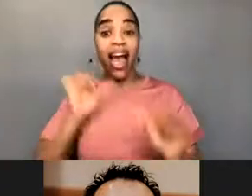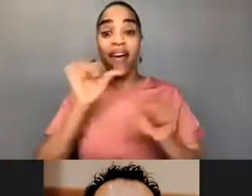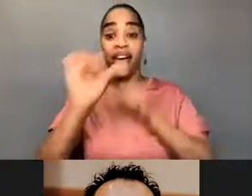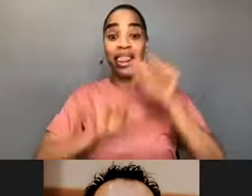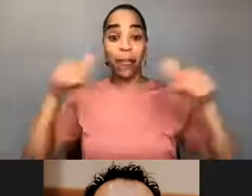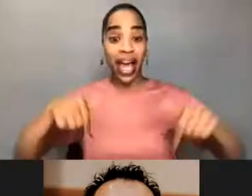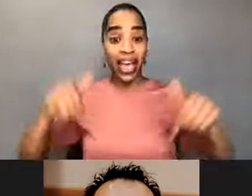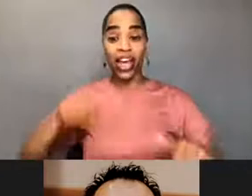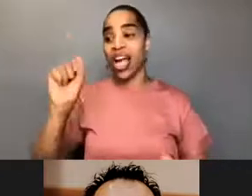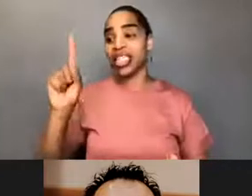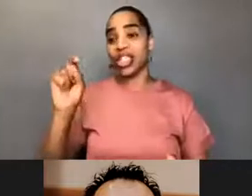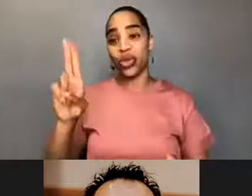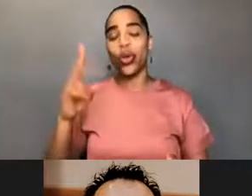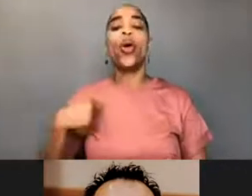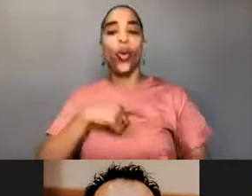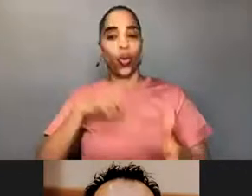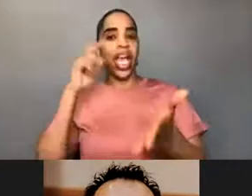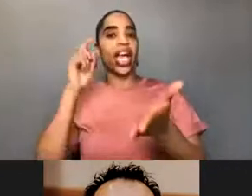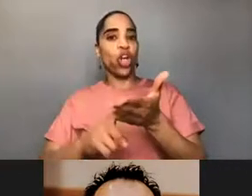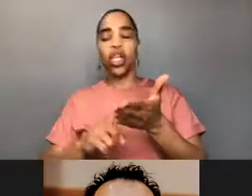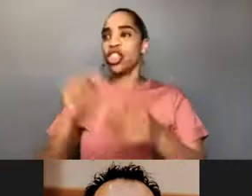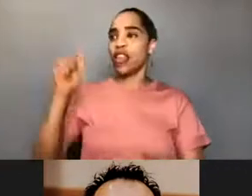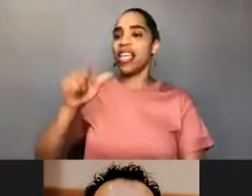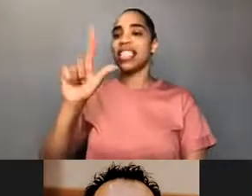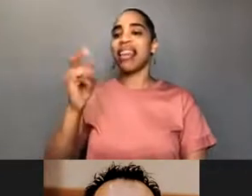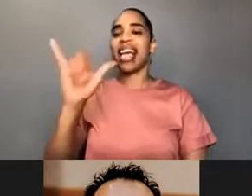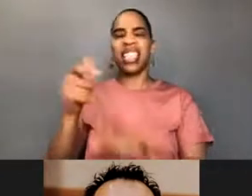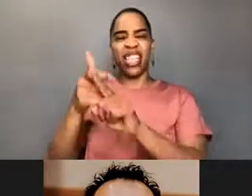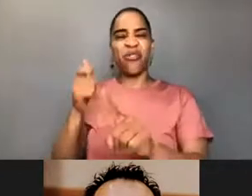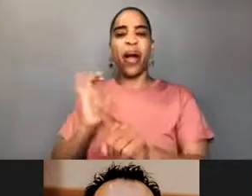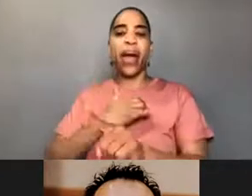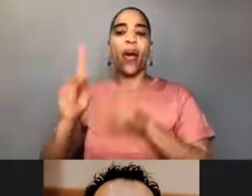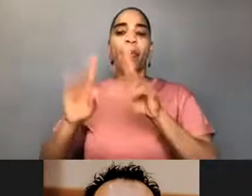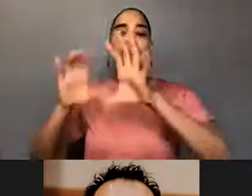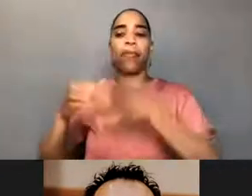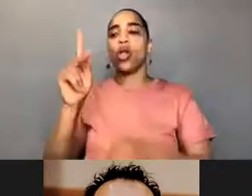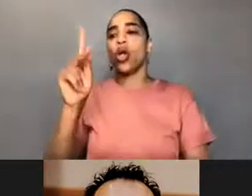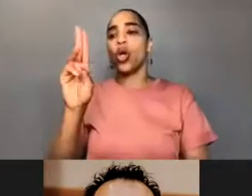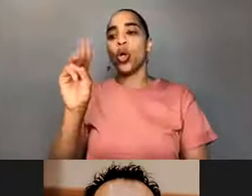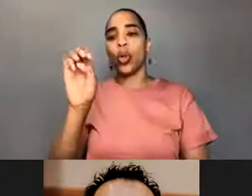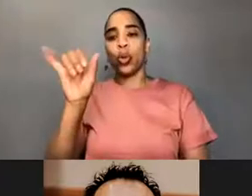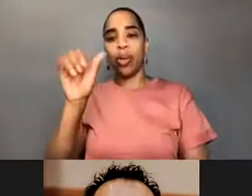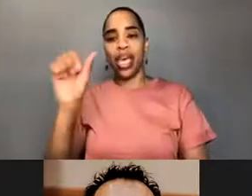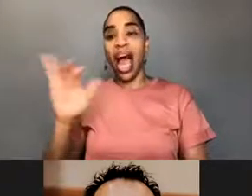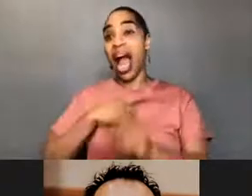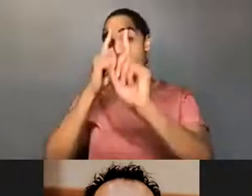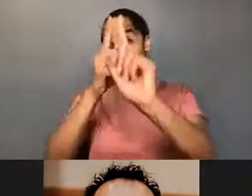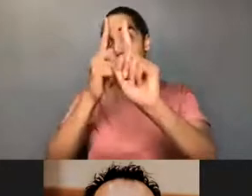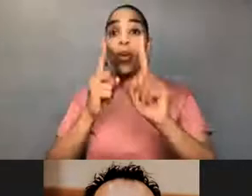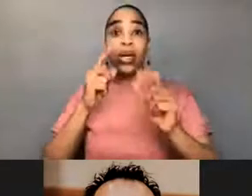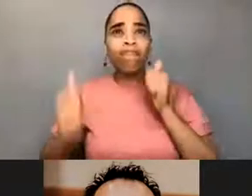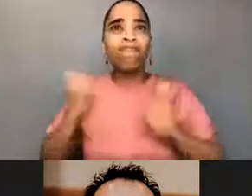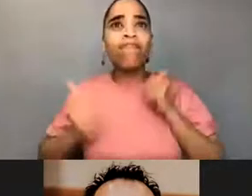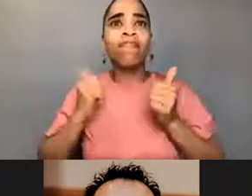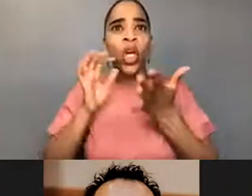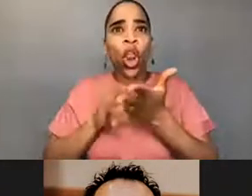State University, we acknowledge this legacy from the Kumeyaay and promote this balance in life as we pursue our goals of knowledge and understanding.